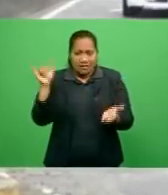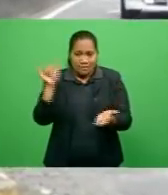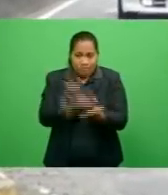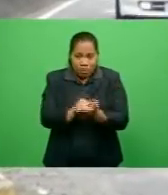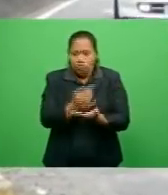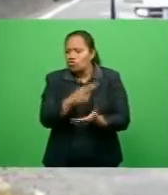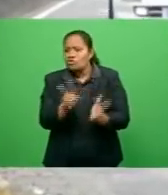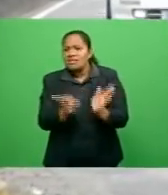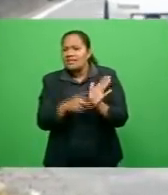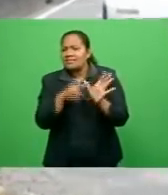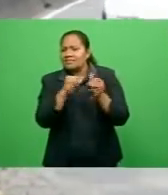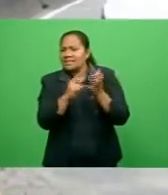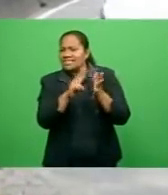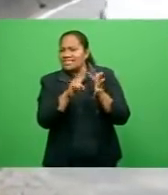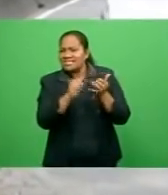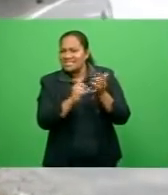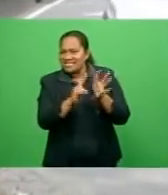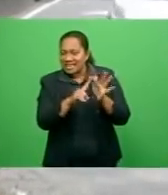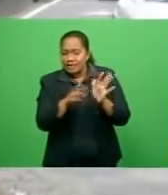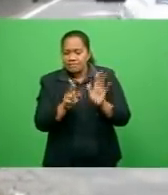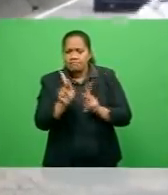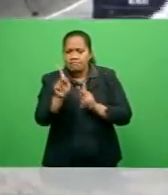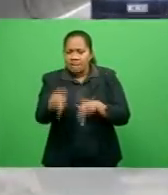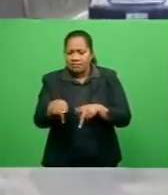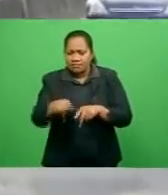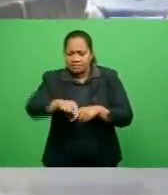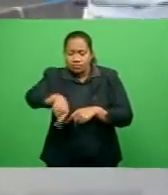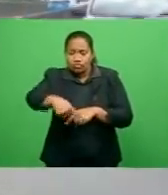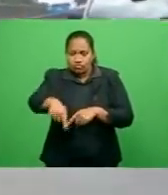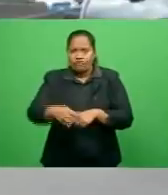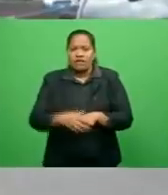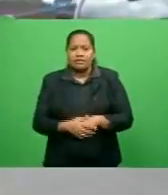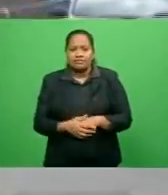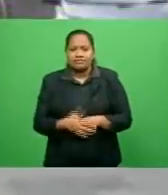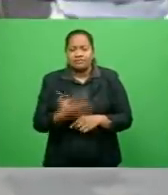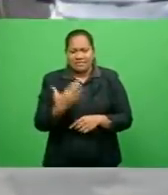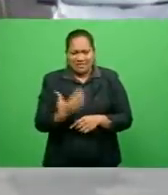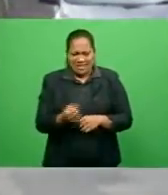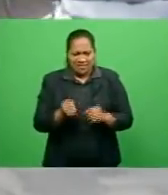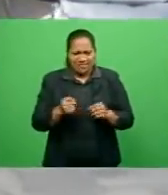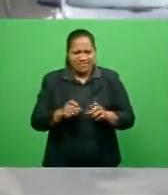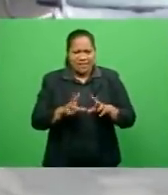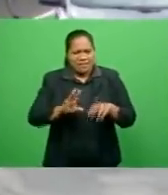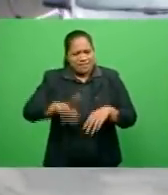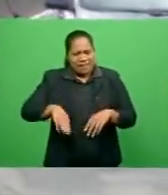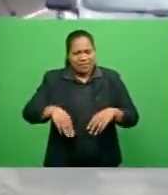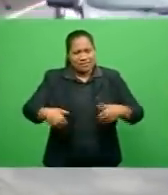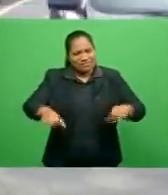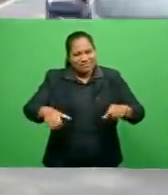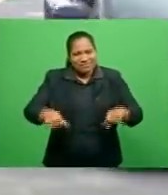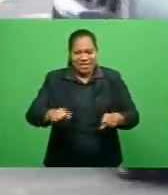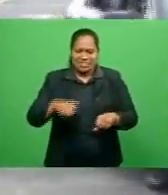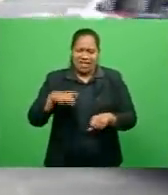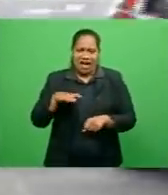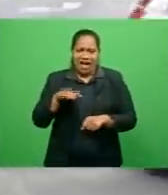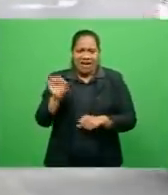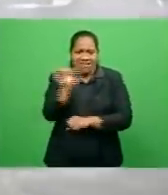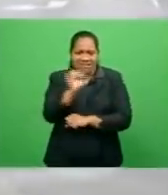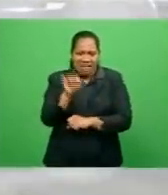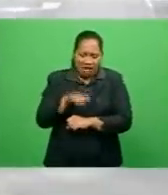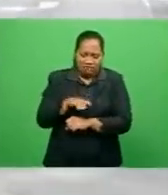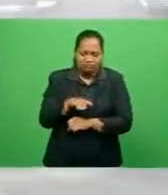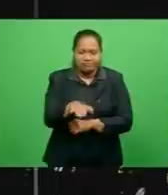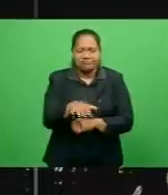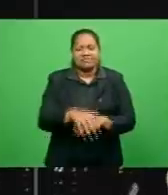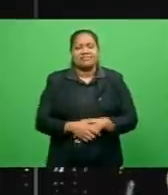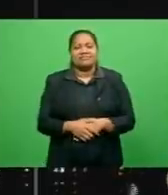The charitable group consists of more than 50 members of Club Toyota Fiji and Freedom Riders. Pranita Prakash, FBC